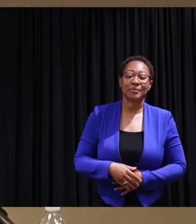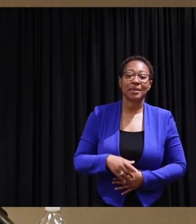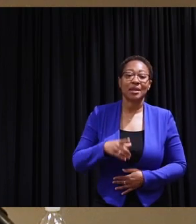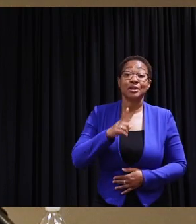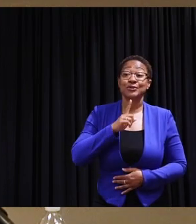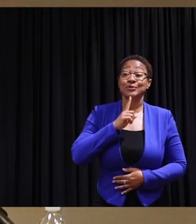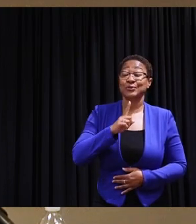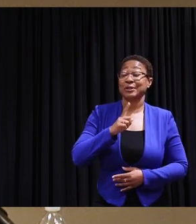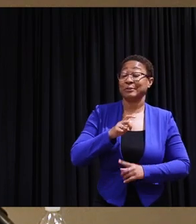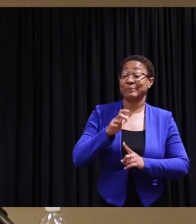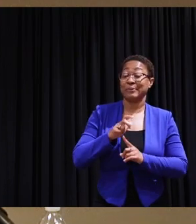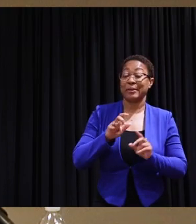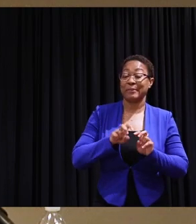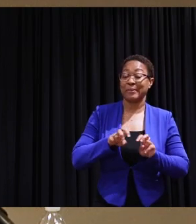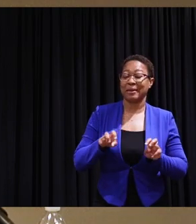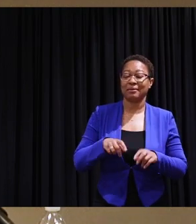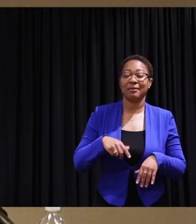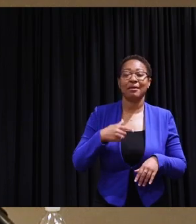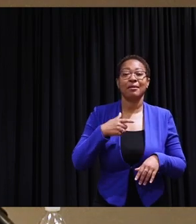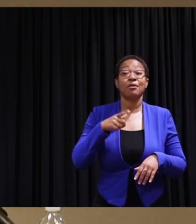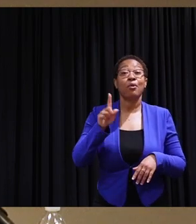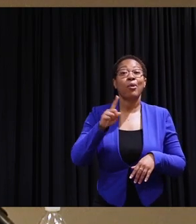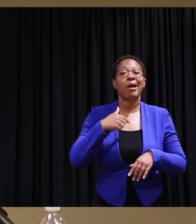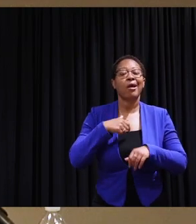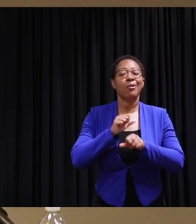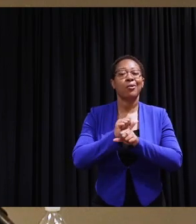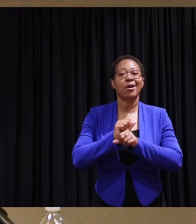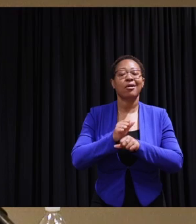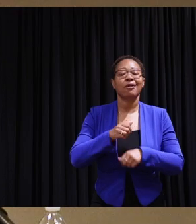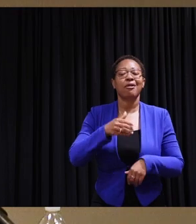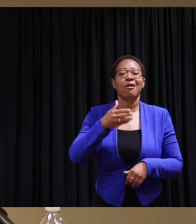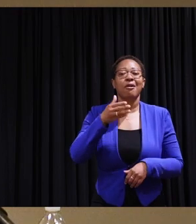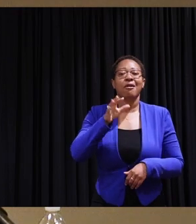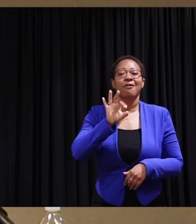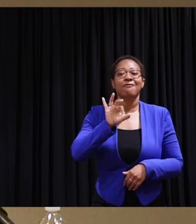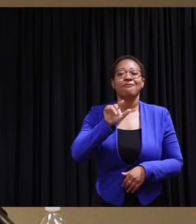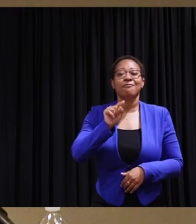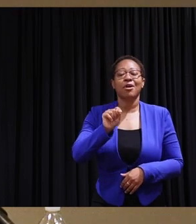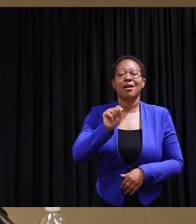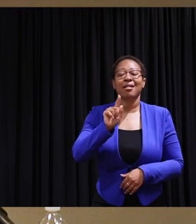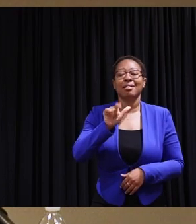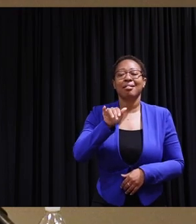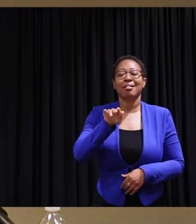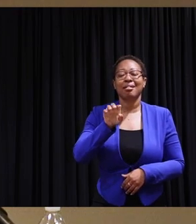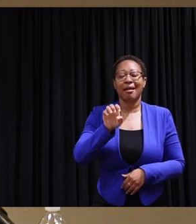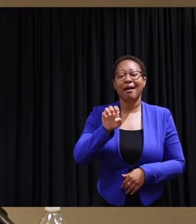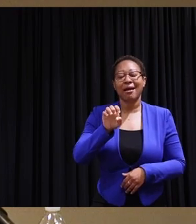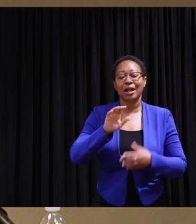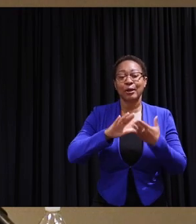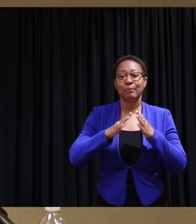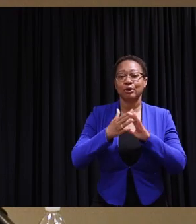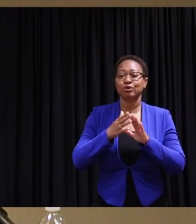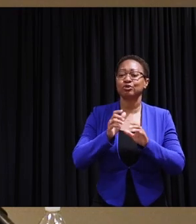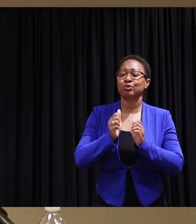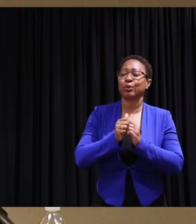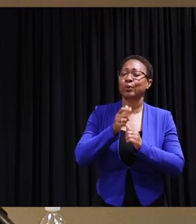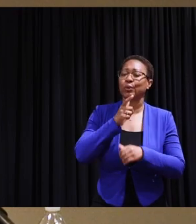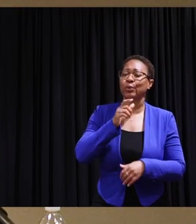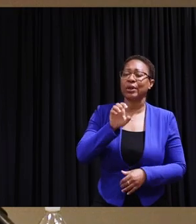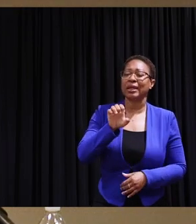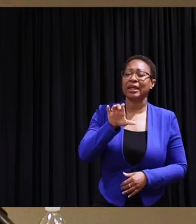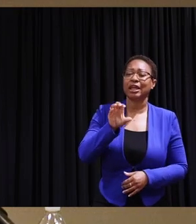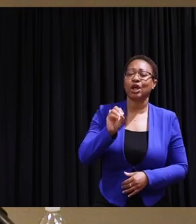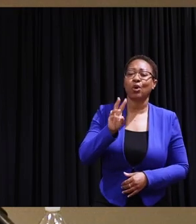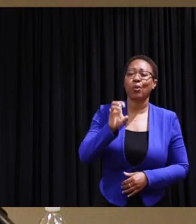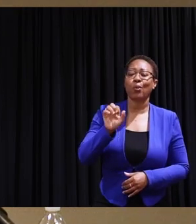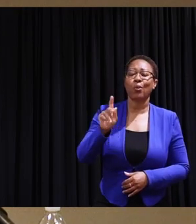And I work with Frontline Communities and with EcoWorks. We're a Detroit-based nonprofit working in environmental justice with climate planning